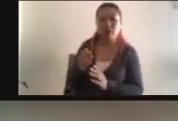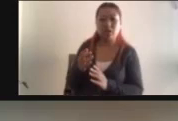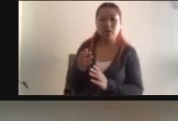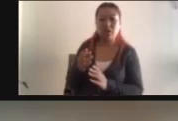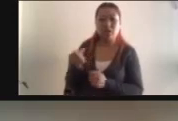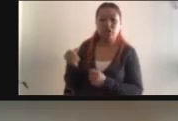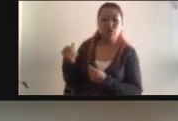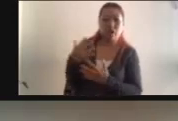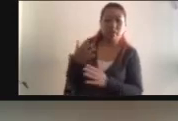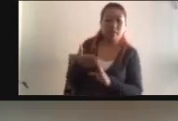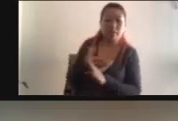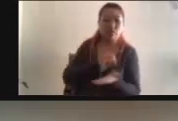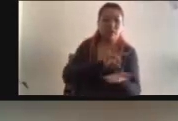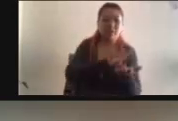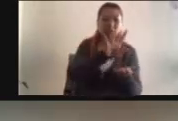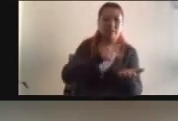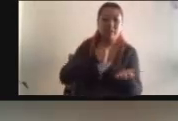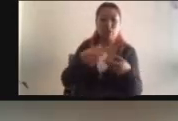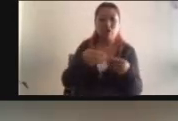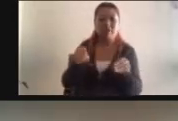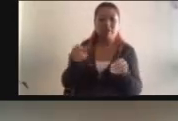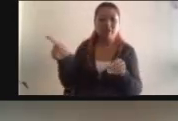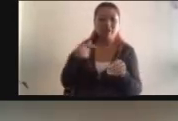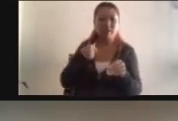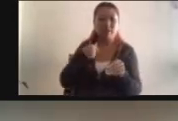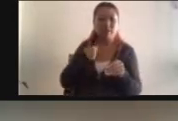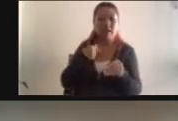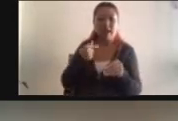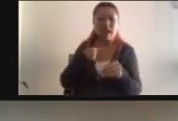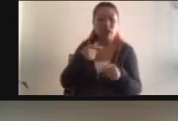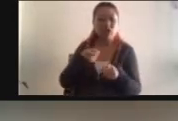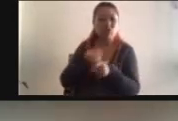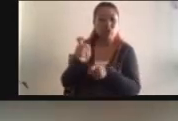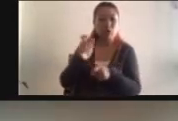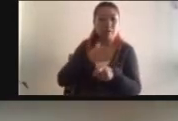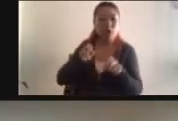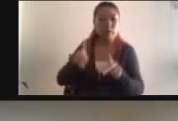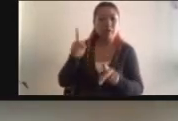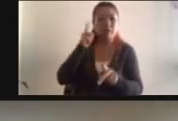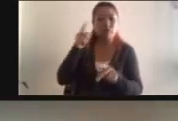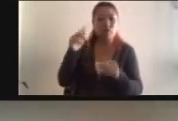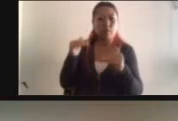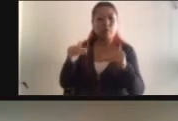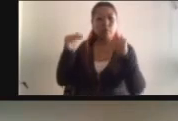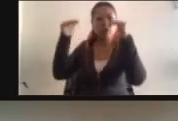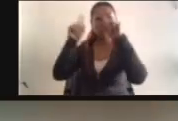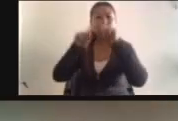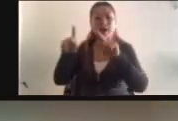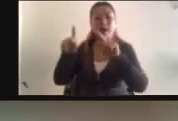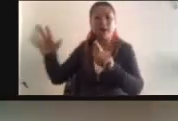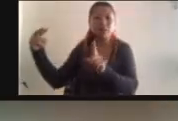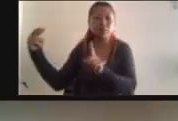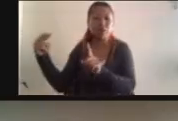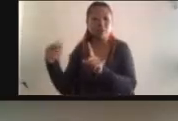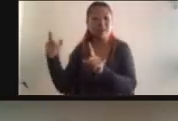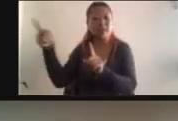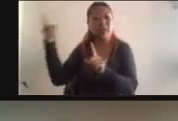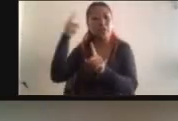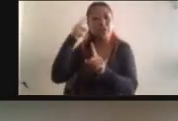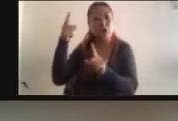office was that I just scuttled any chance of ever getting a promotion. So from his point of view, he felt he was a